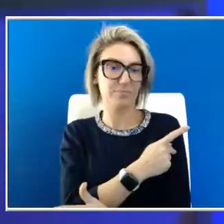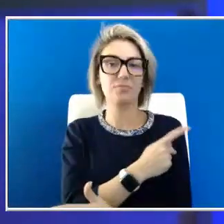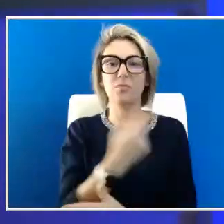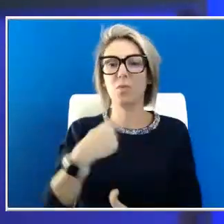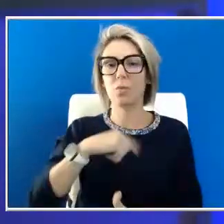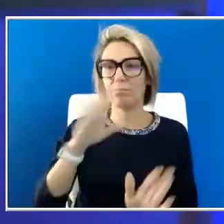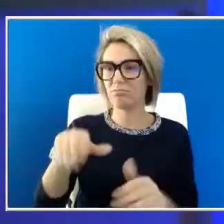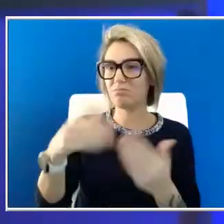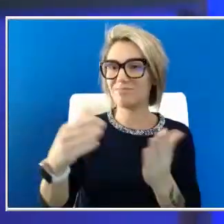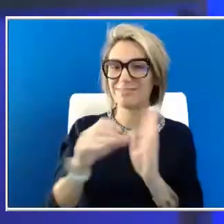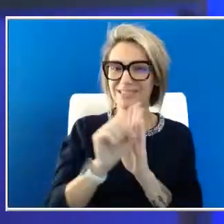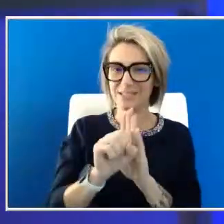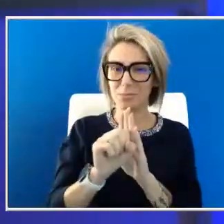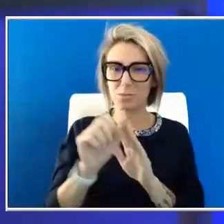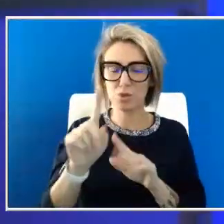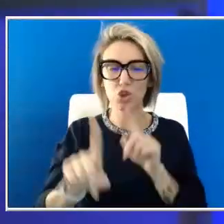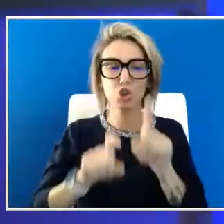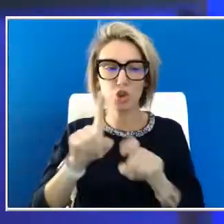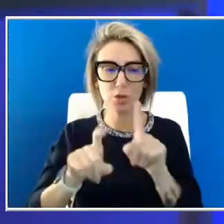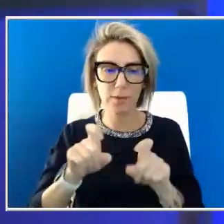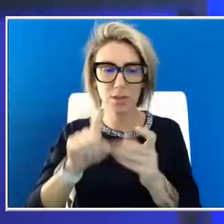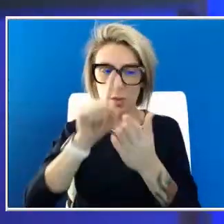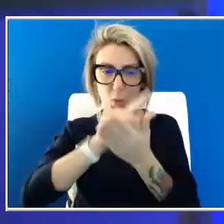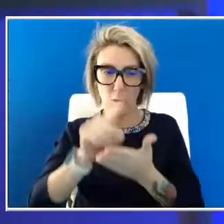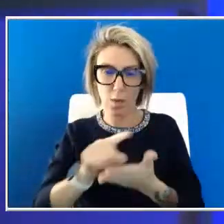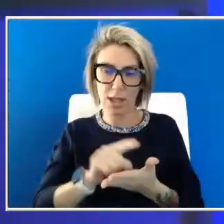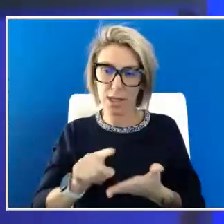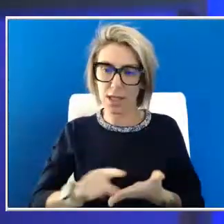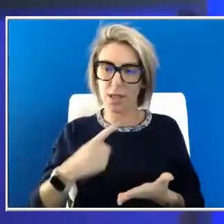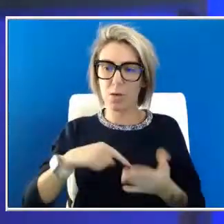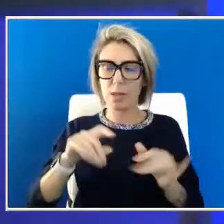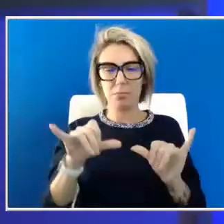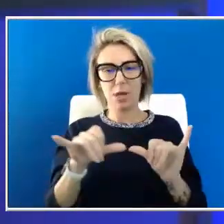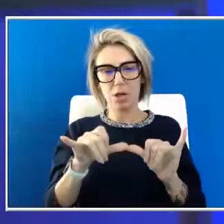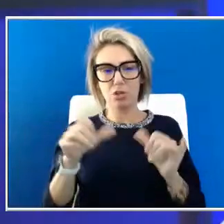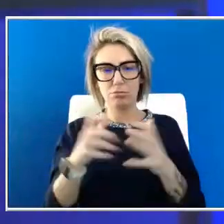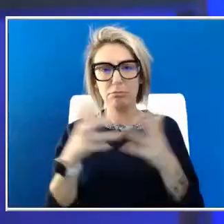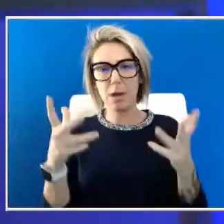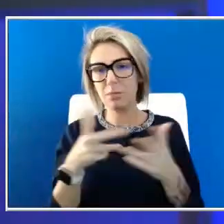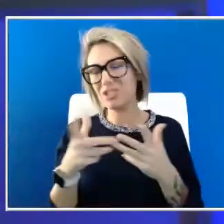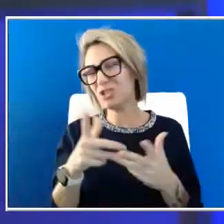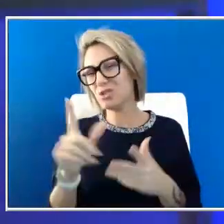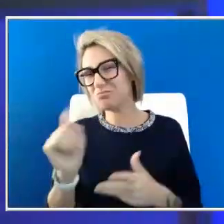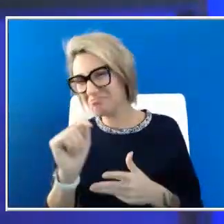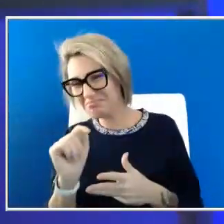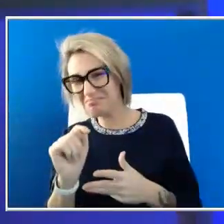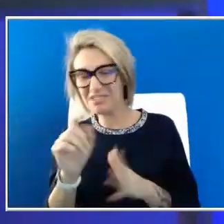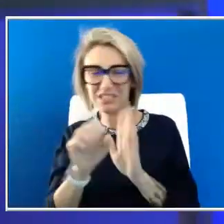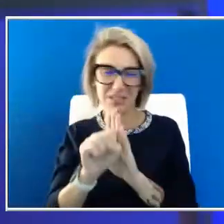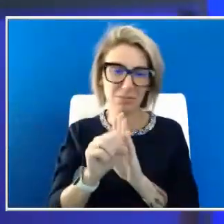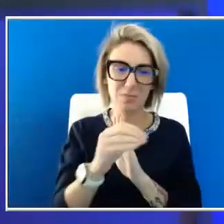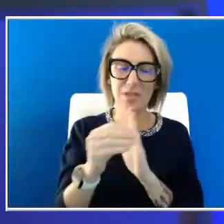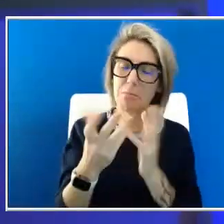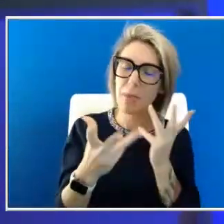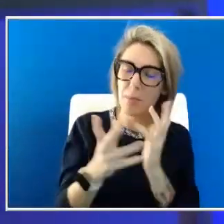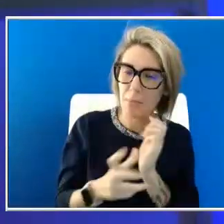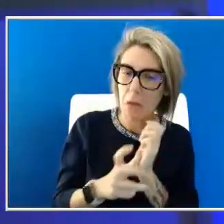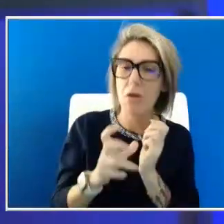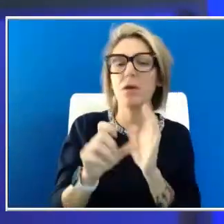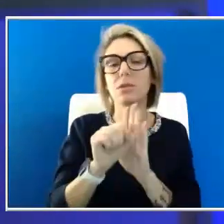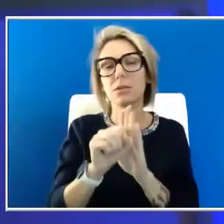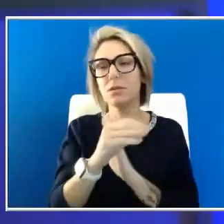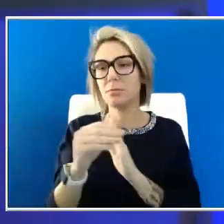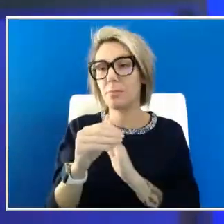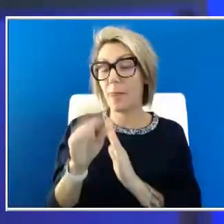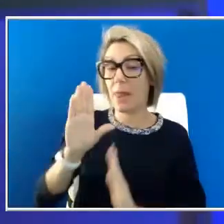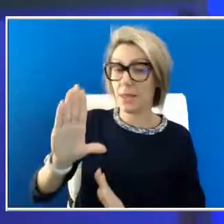symptom survey. So we actually, on a weekly basis, measure how much the urination symptoms are and maybe bowel symptoms. And in Patrick's case, as